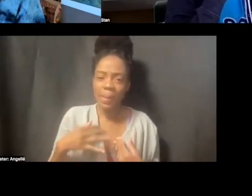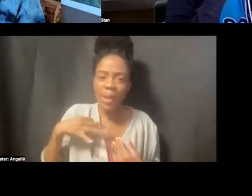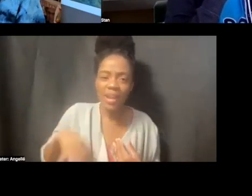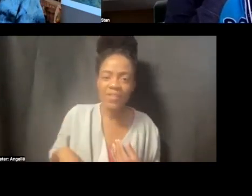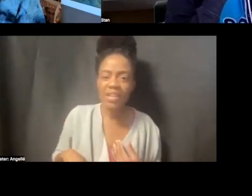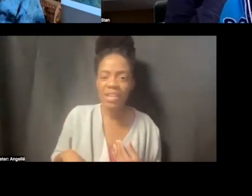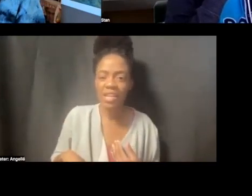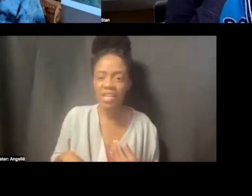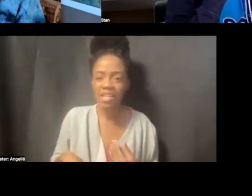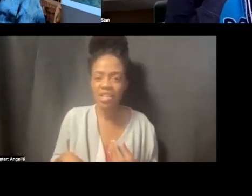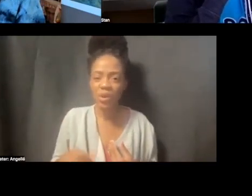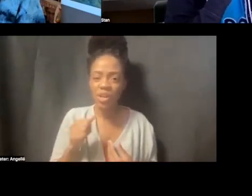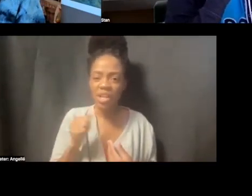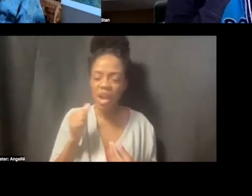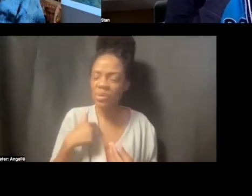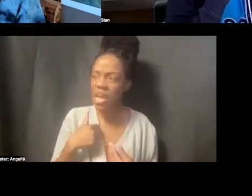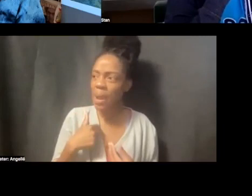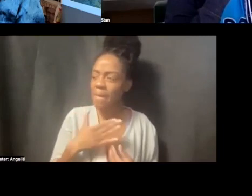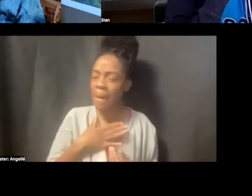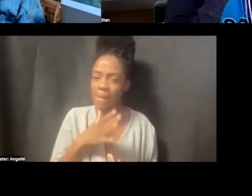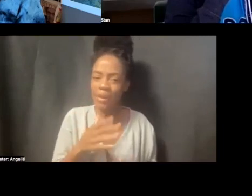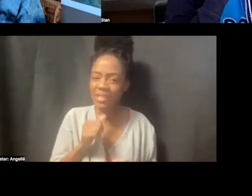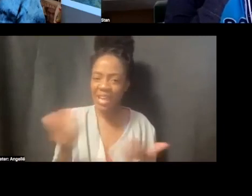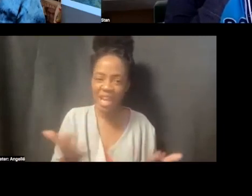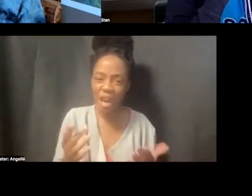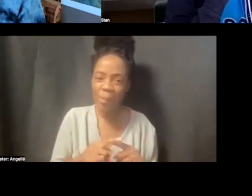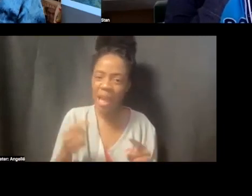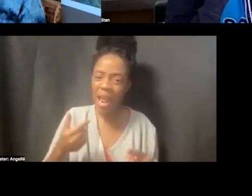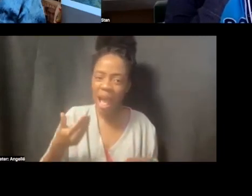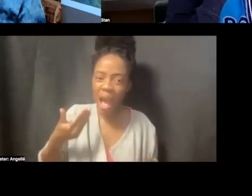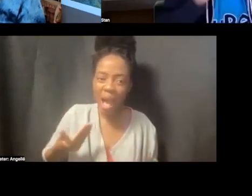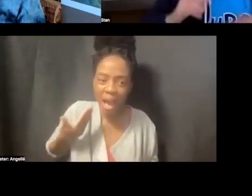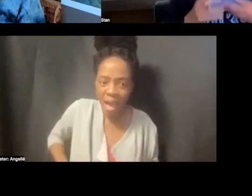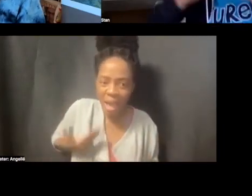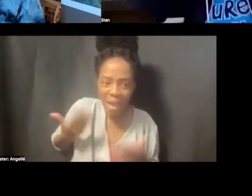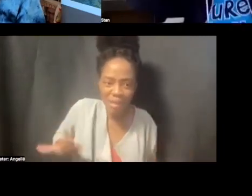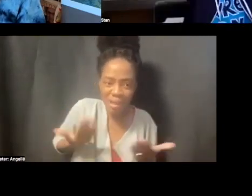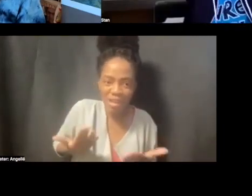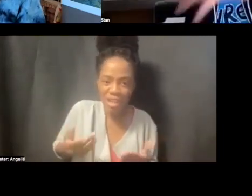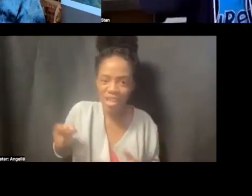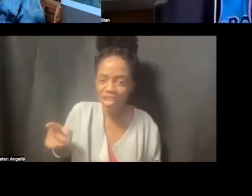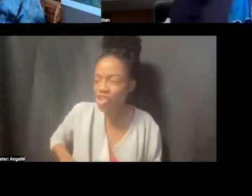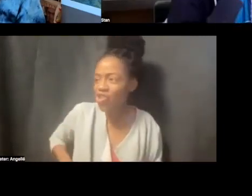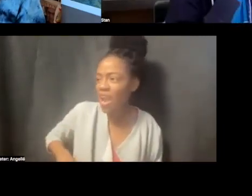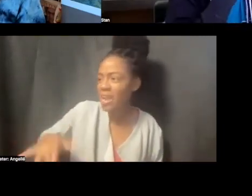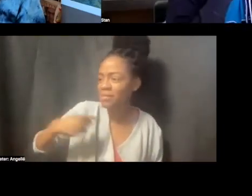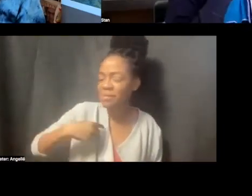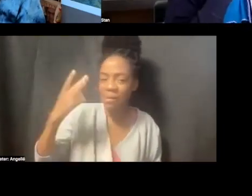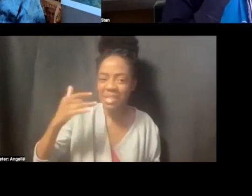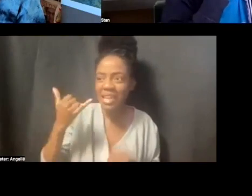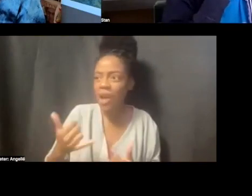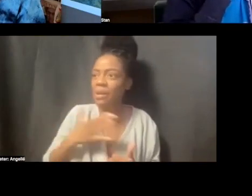not having my mother here, but I'm here and she raised me for me to fly now, and I